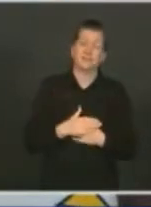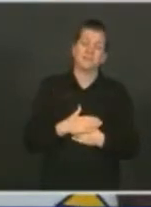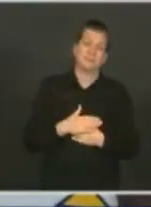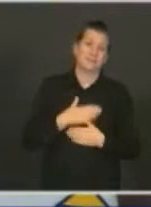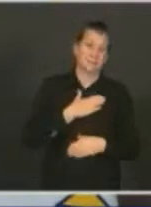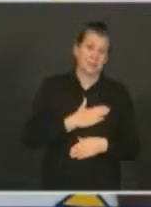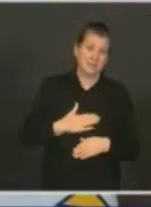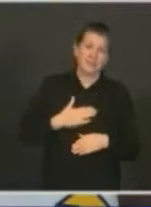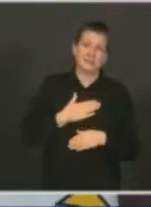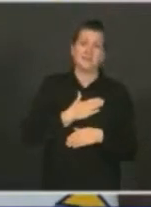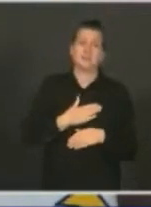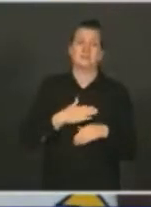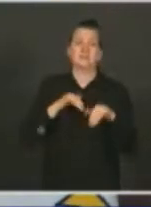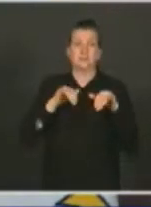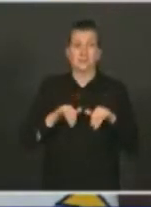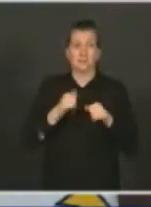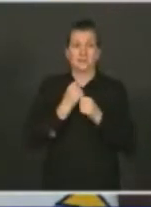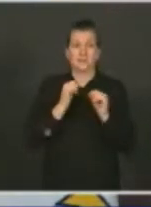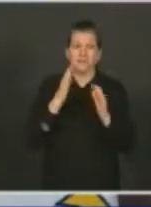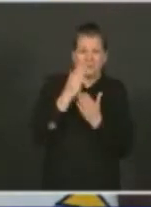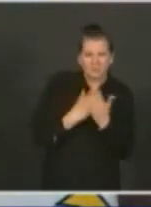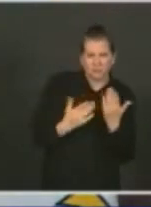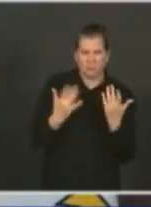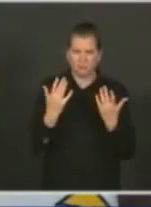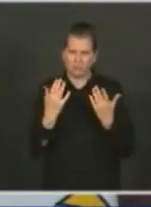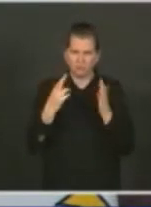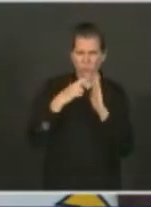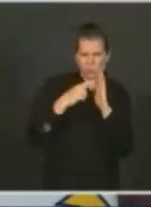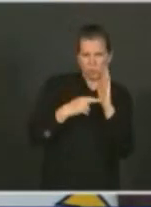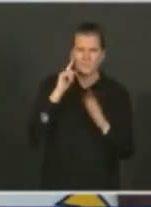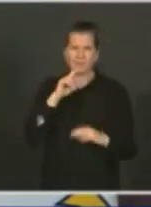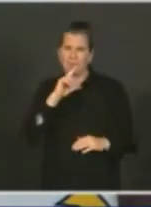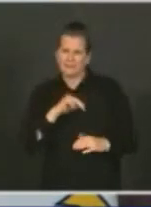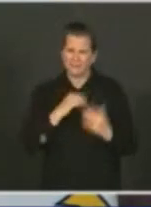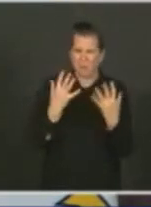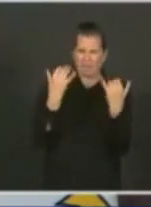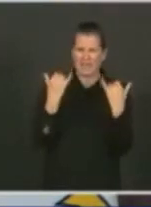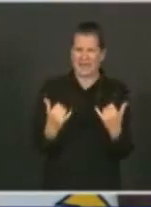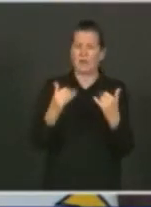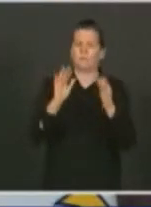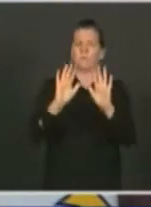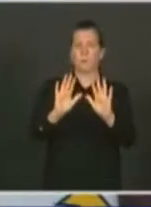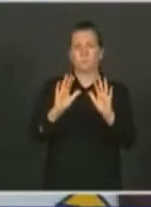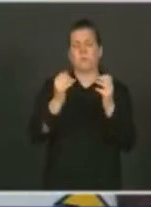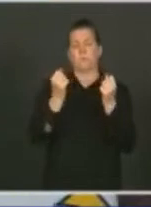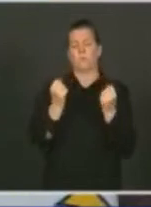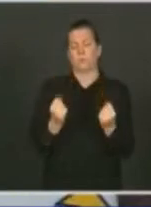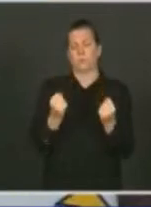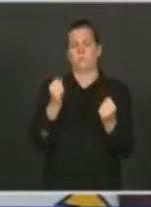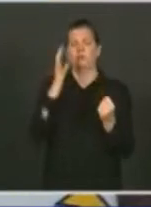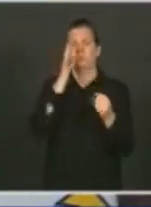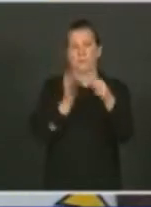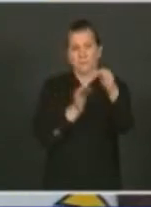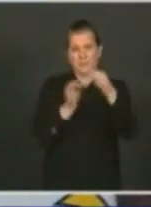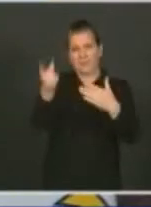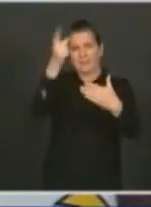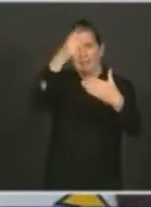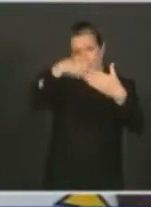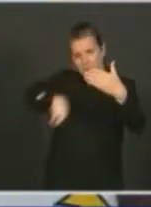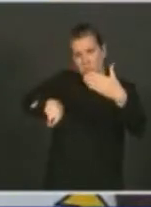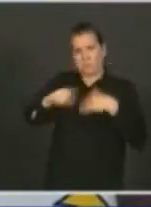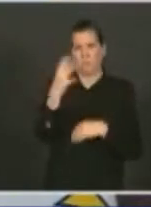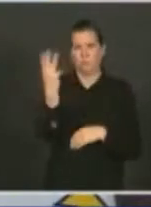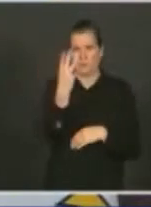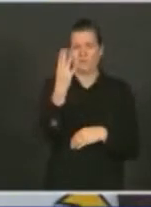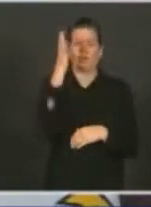press, what are the exact rules for Thanksgiving? Next week, I'll issue official rules, but for